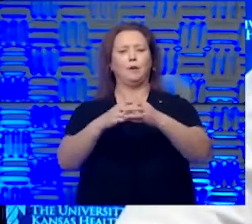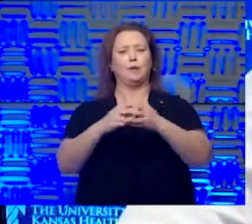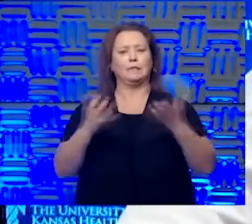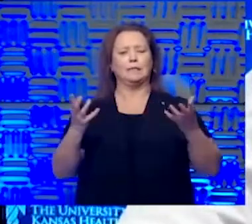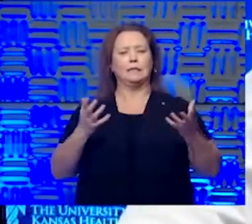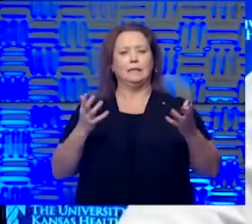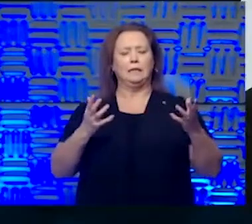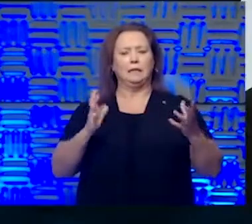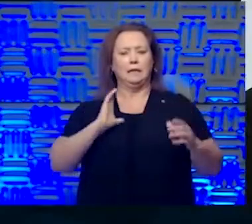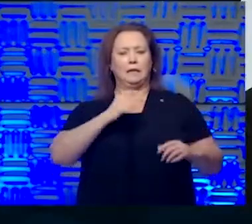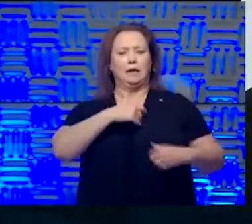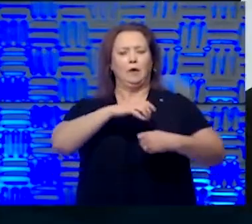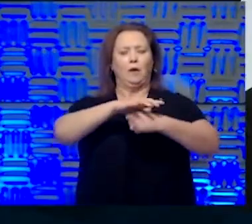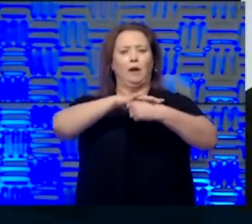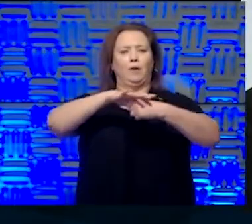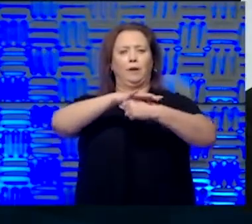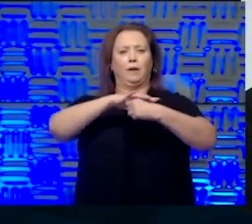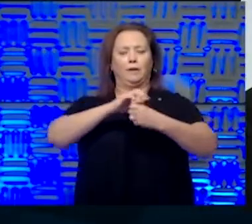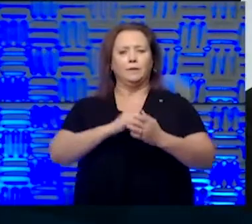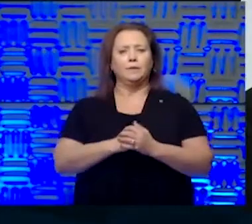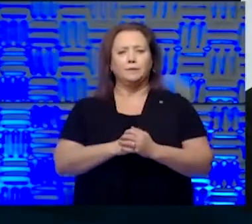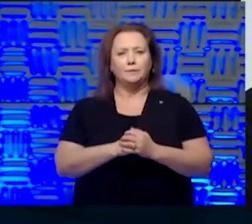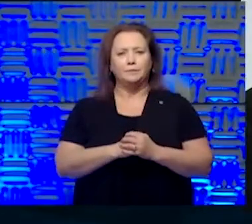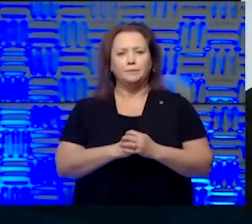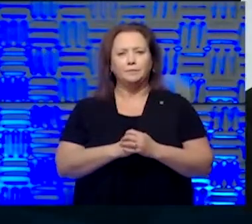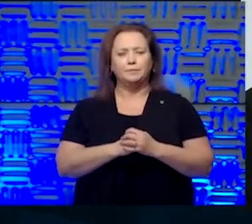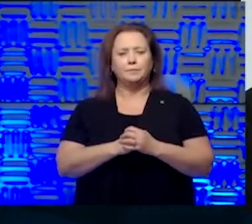our area and our region.